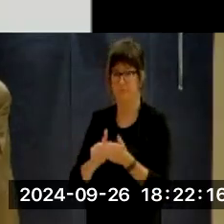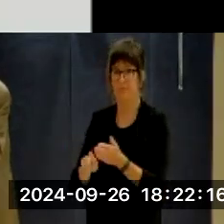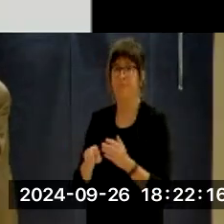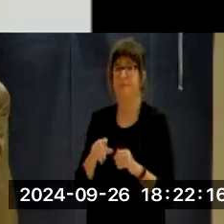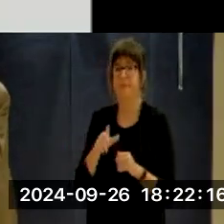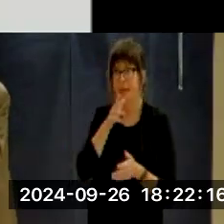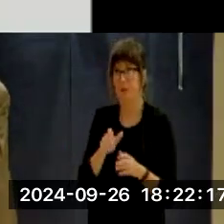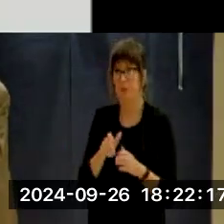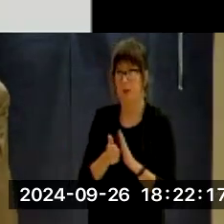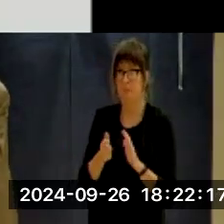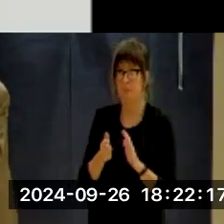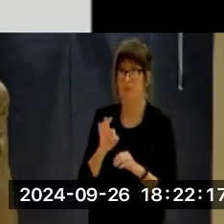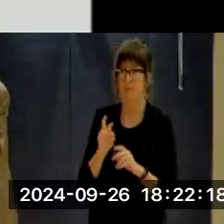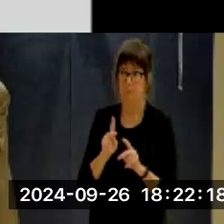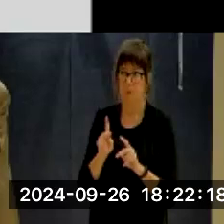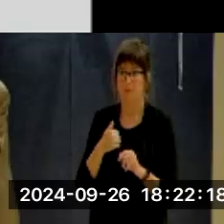crime